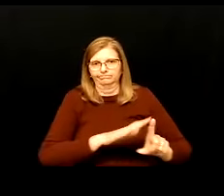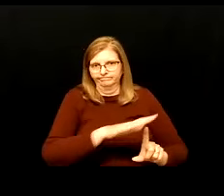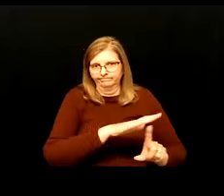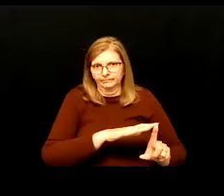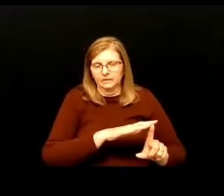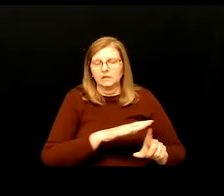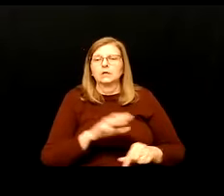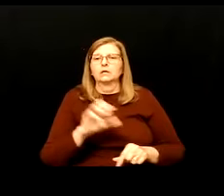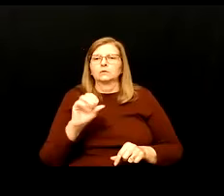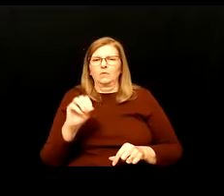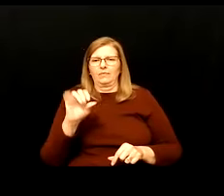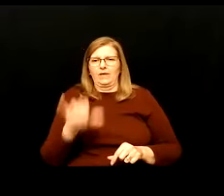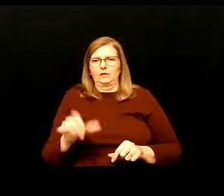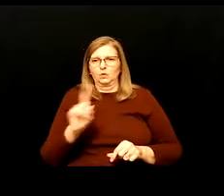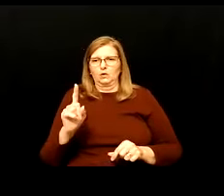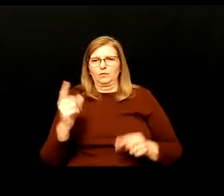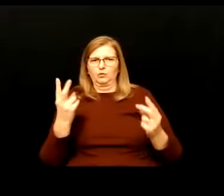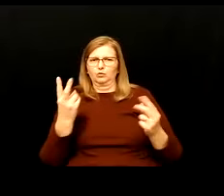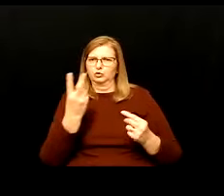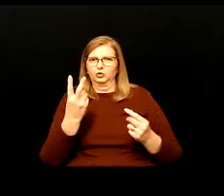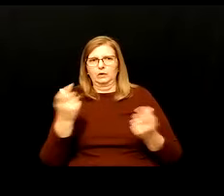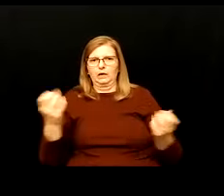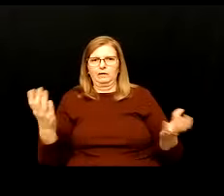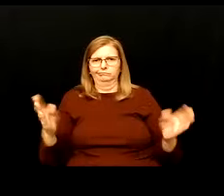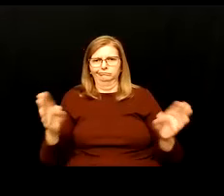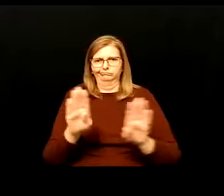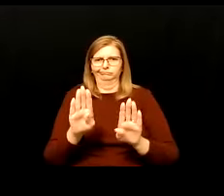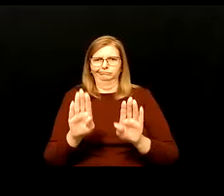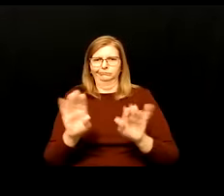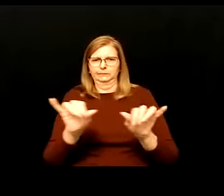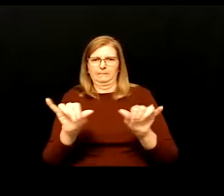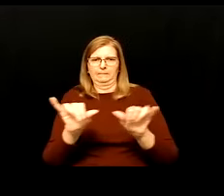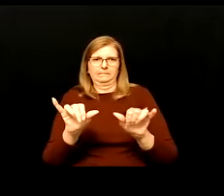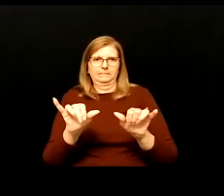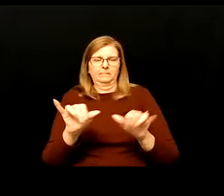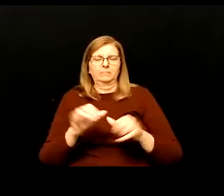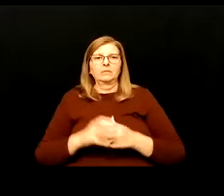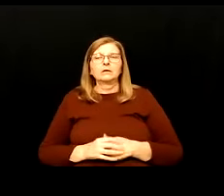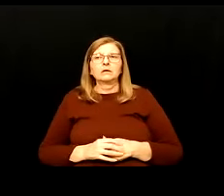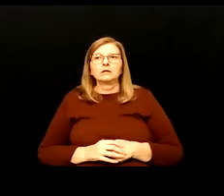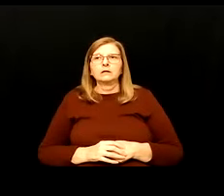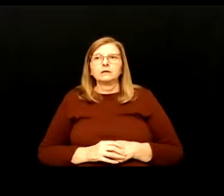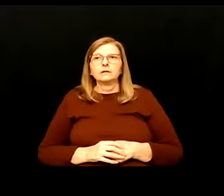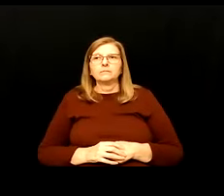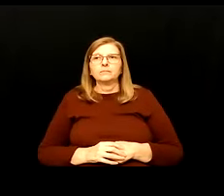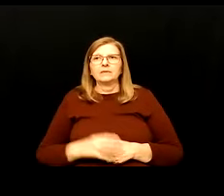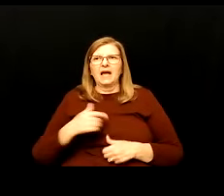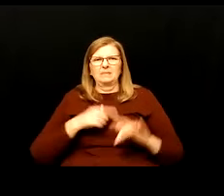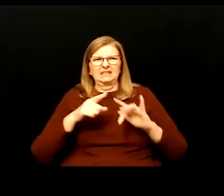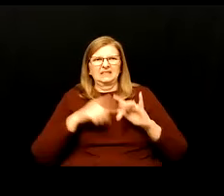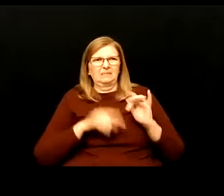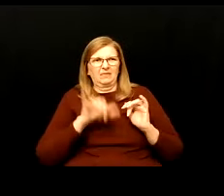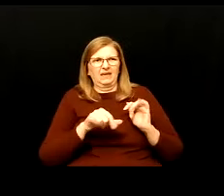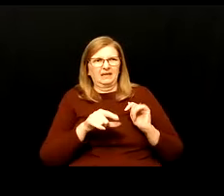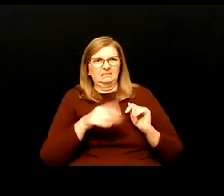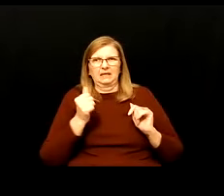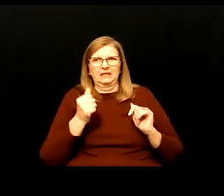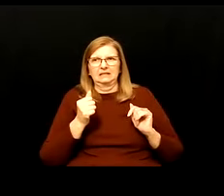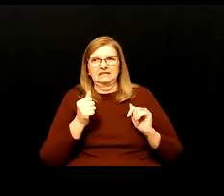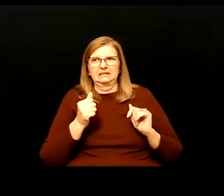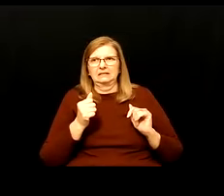So that's where those two kind of align together. I'm going to skip this screen because I ended up putting